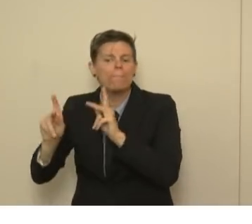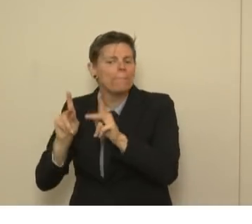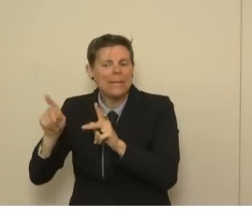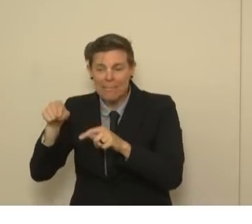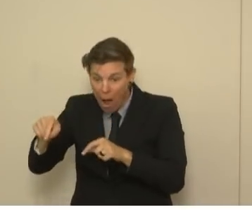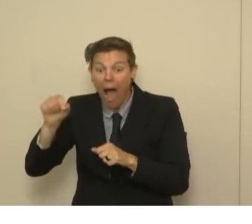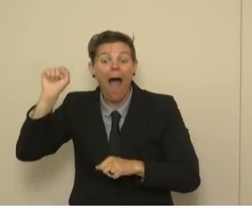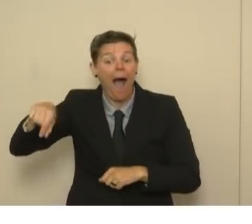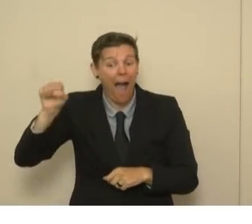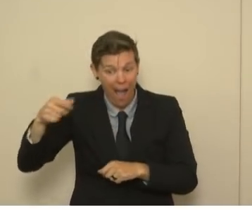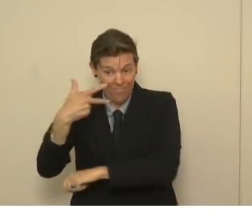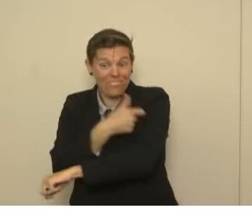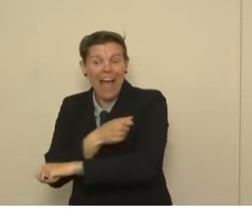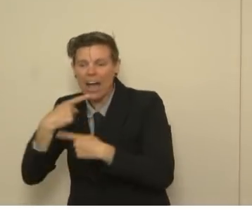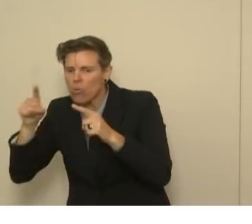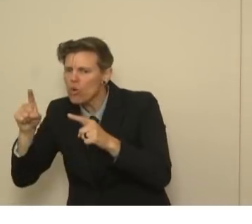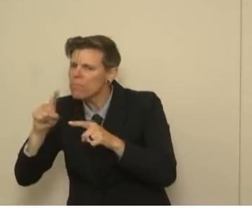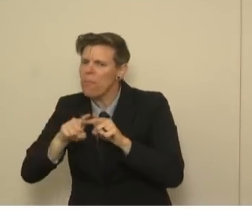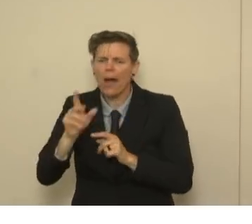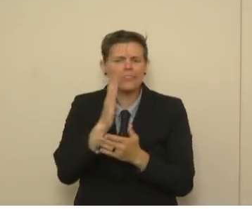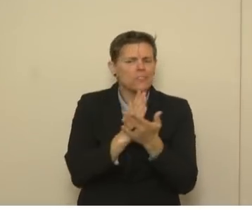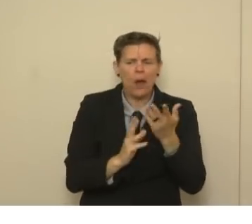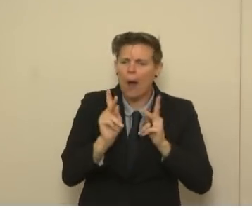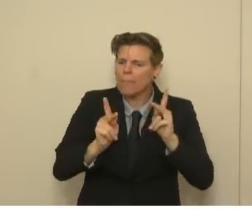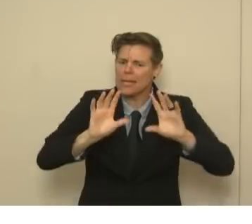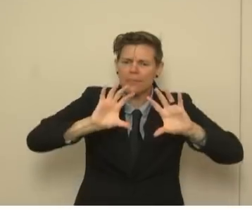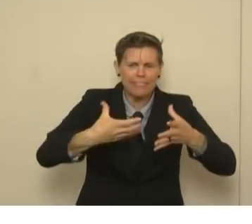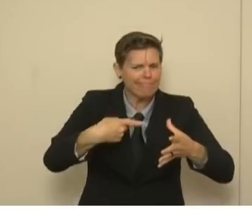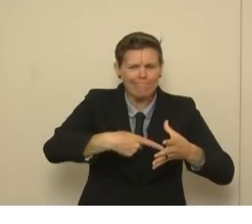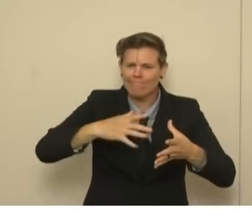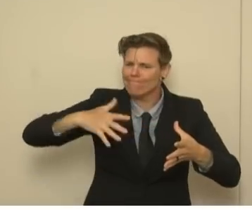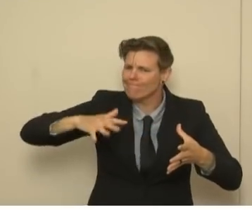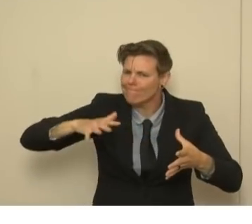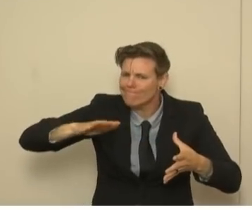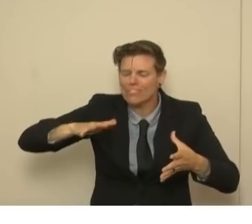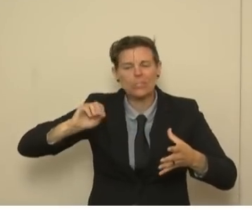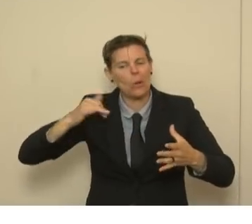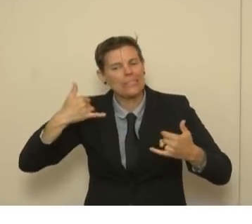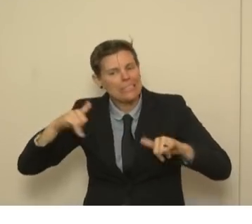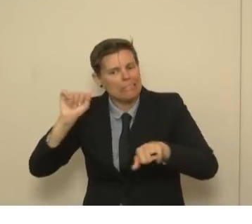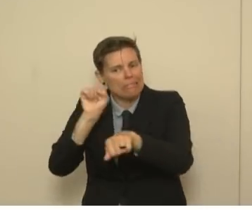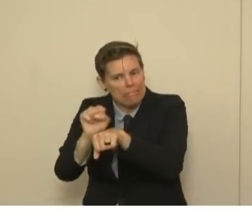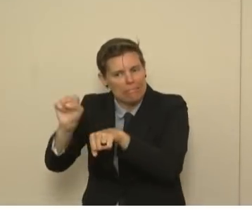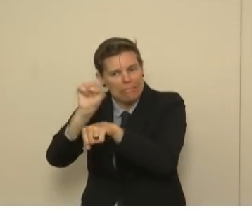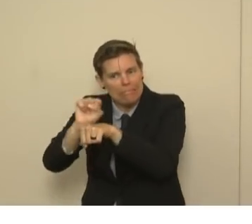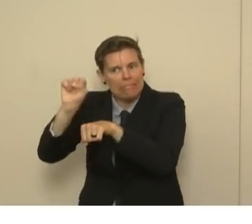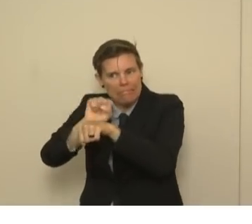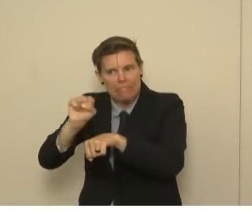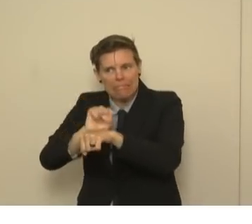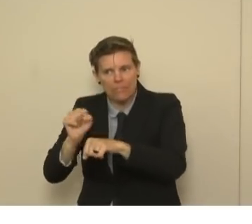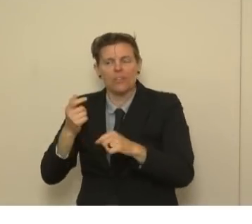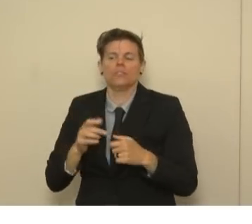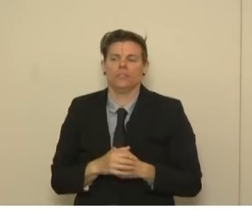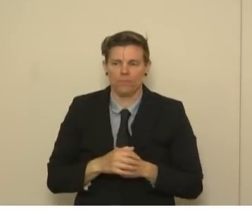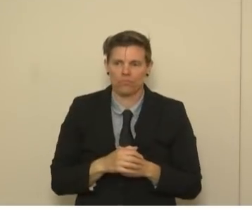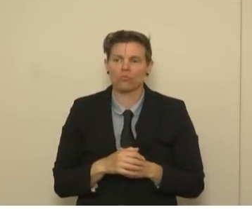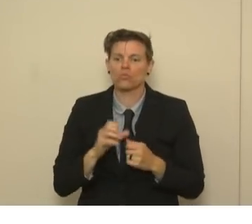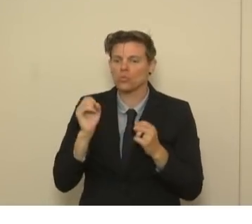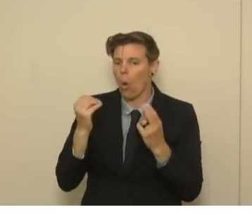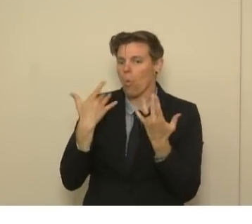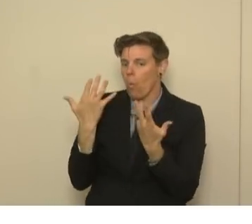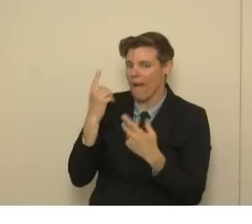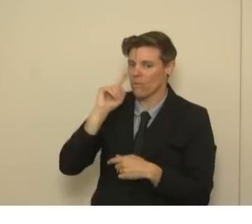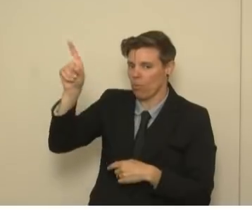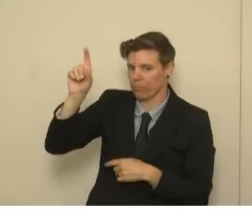we want to get in the United States to the EUA, emergency use authorization phase, before widespread distribution,